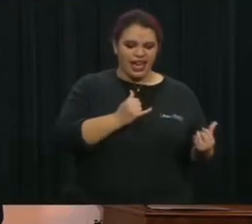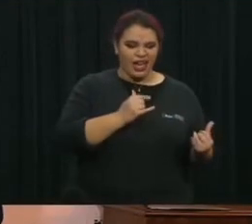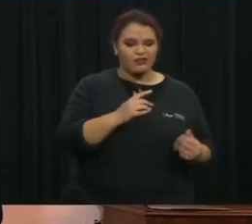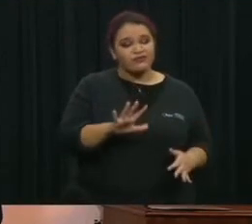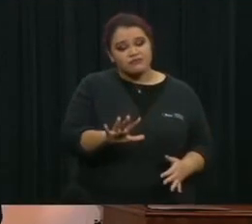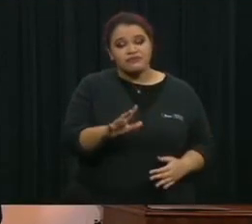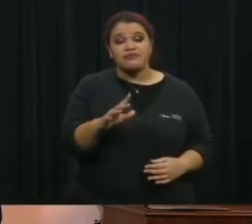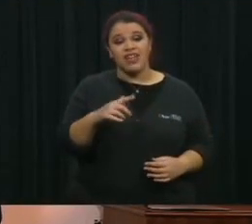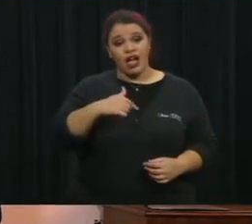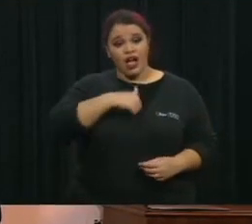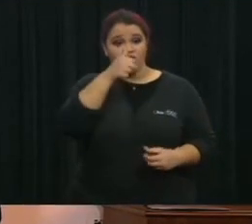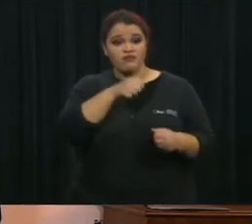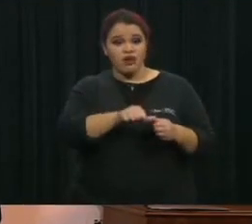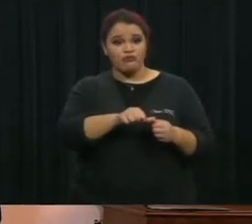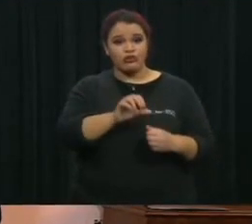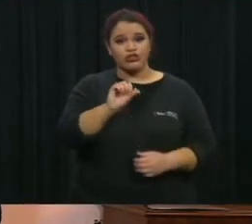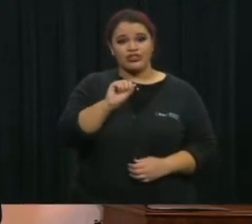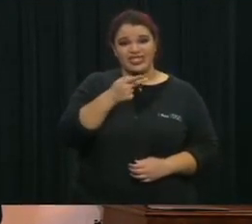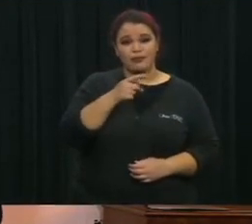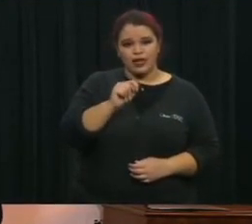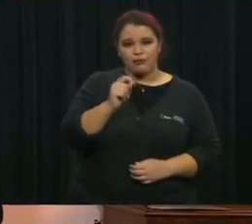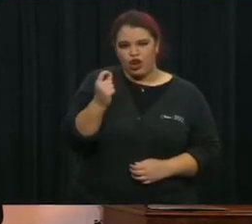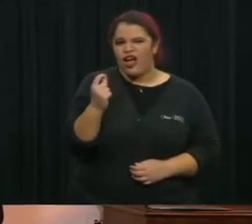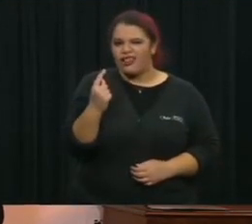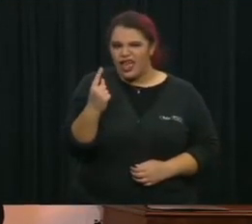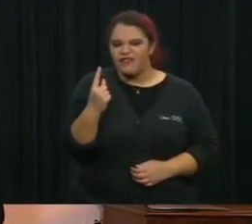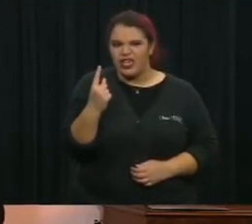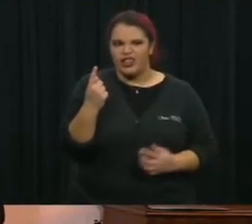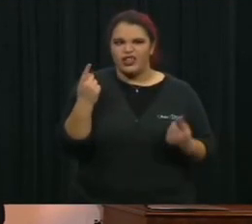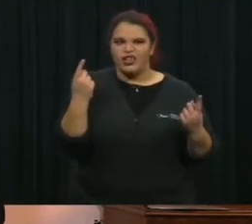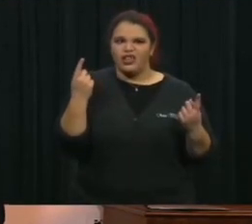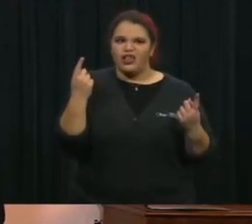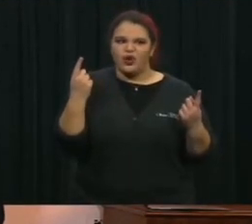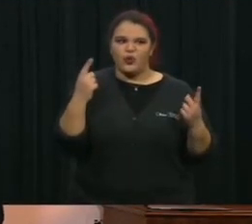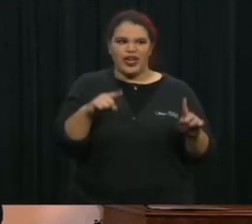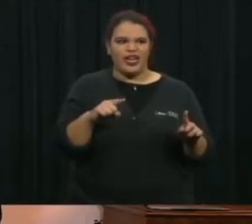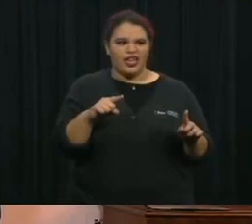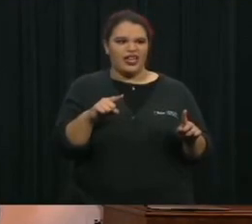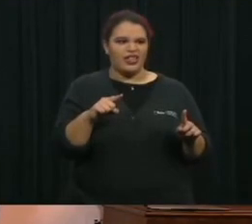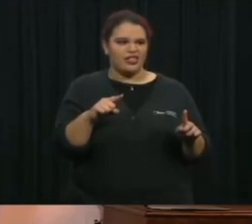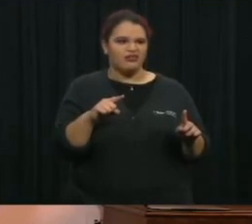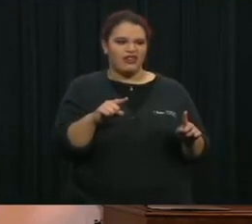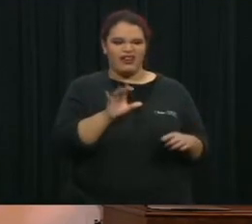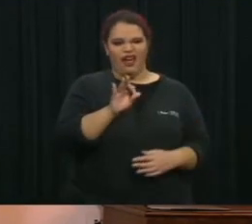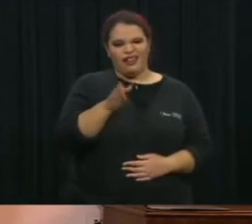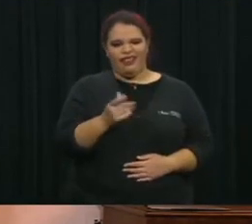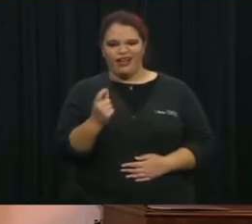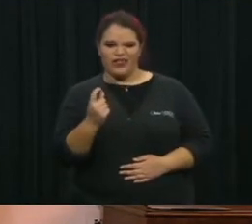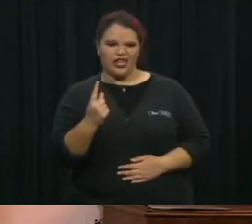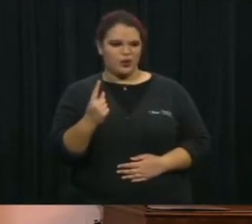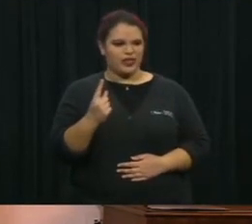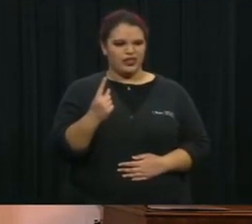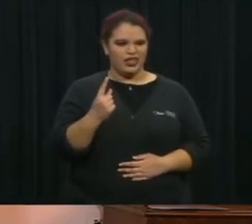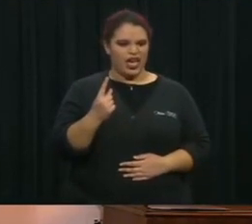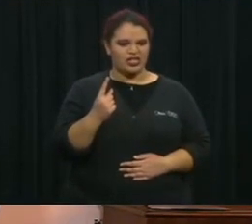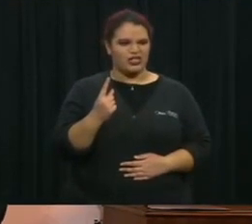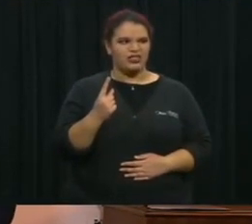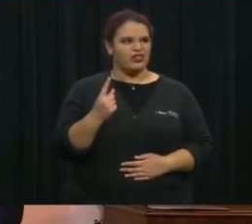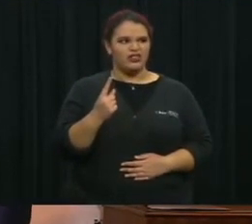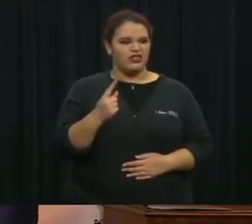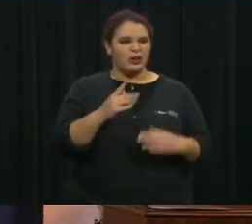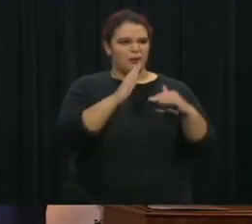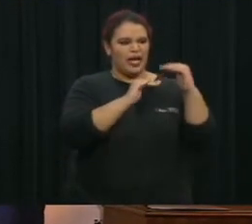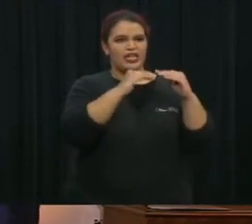September 11th when it happened. This is a longer version of a sort of a waking up in a shock. But I just remember